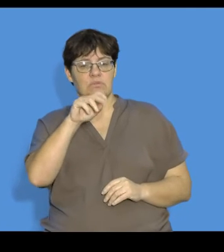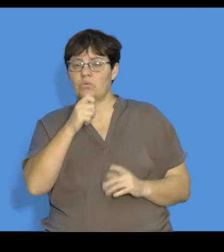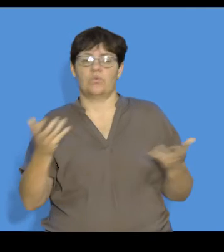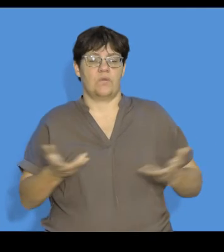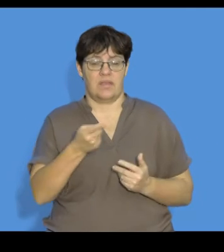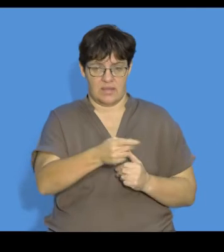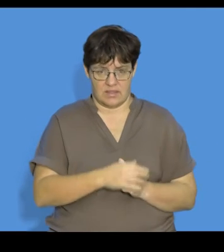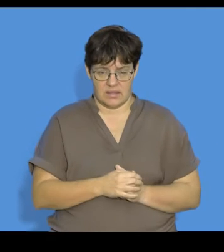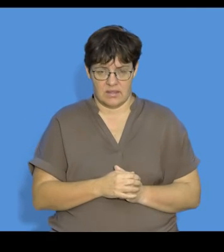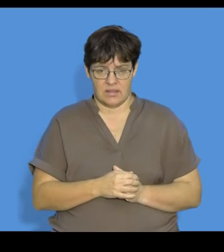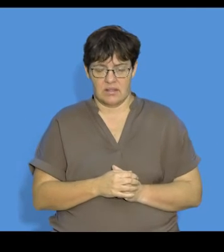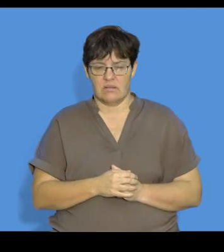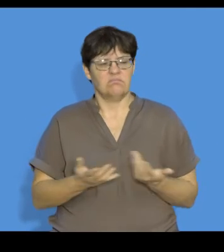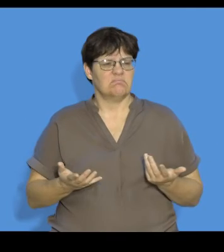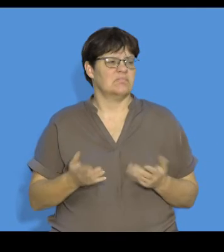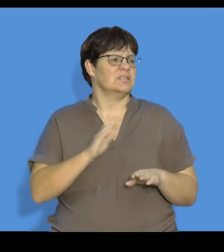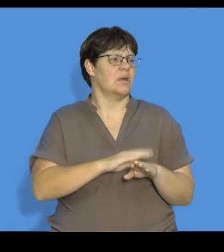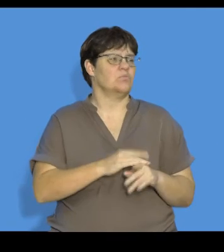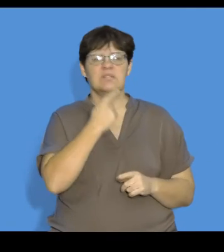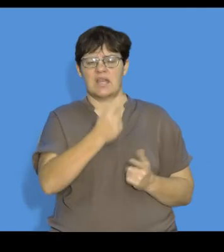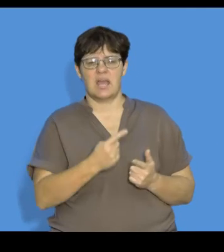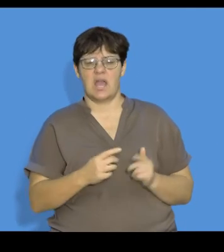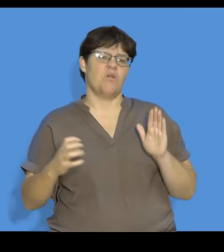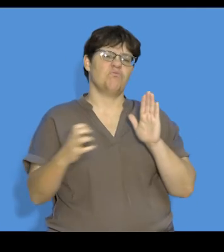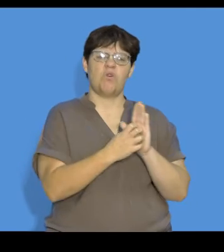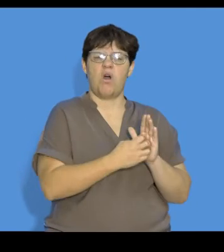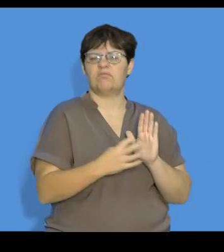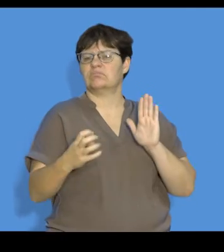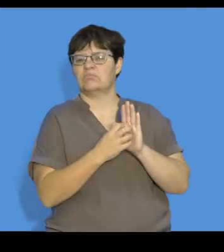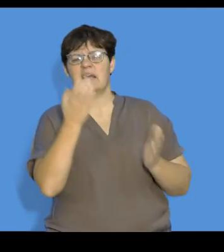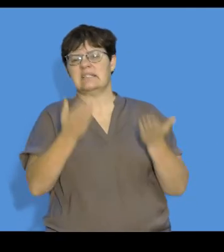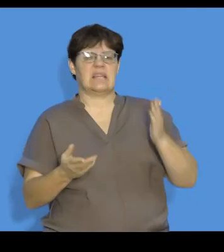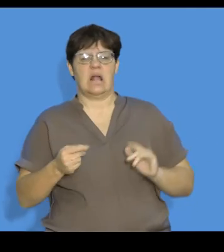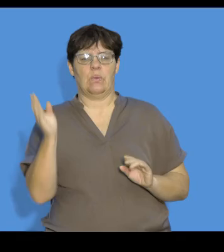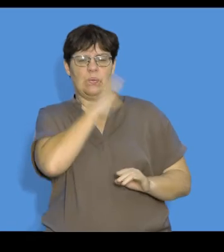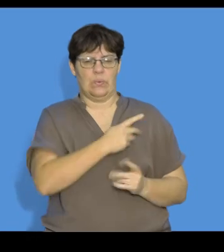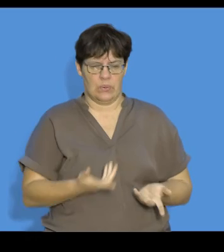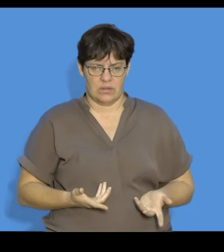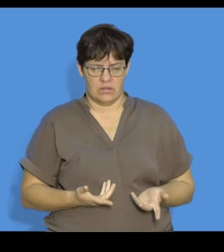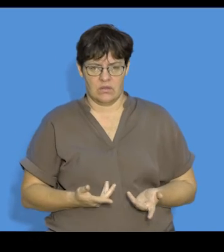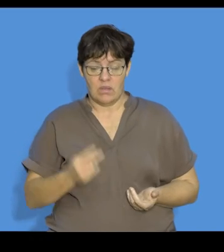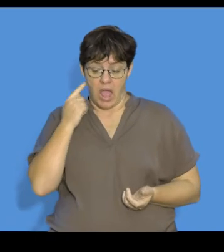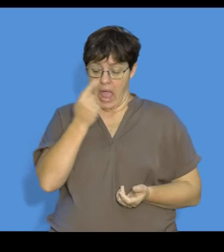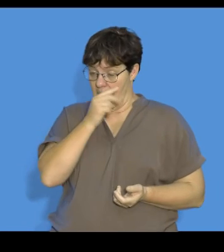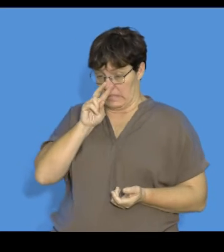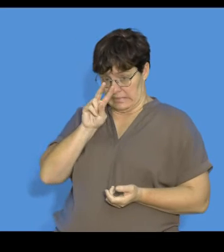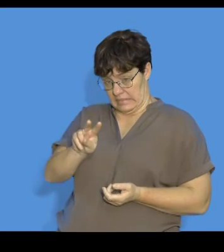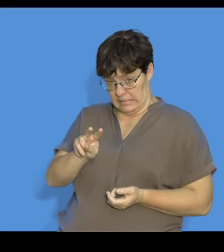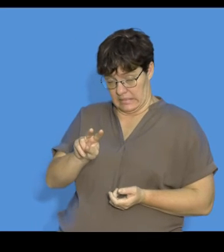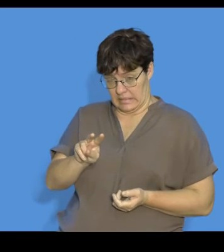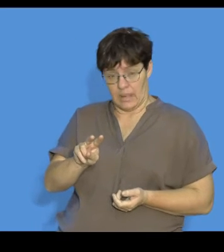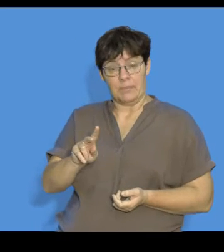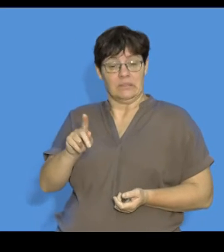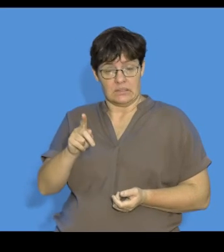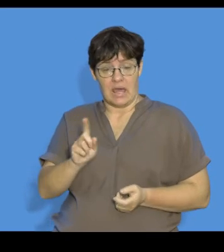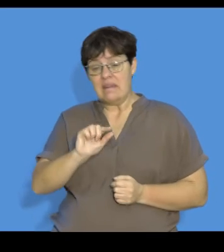our asymptote. Because remember, at times we say the following graph is not drawn to scale. So what you see with your